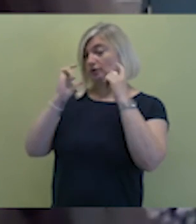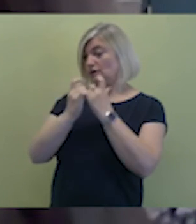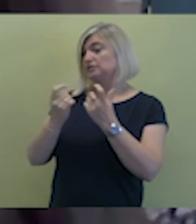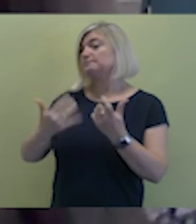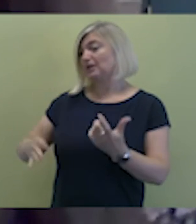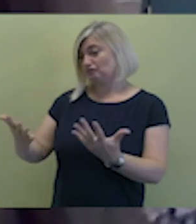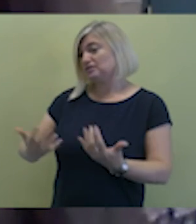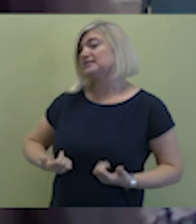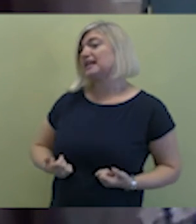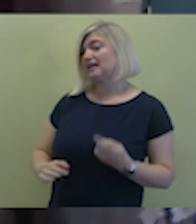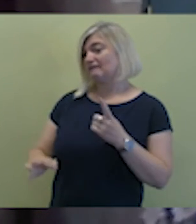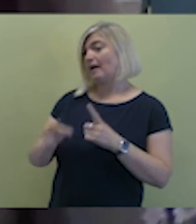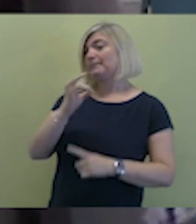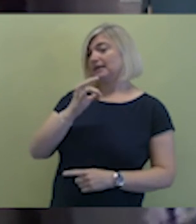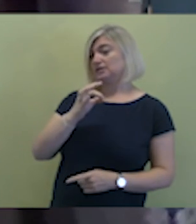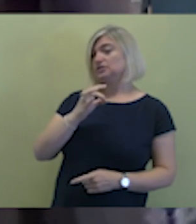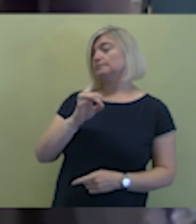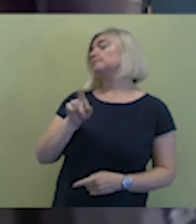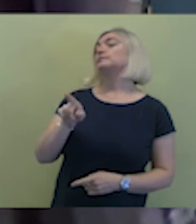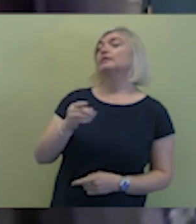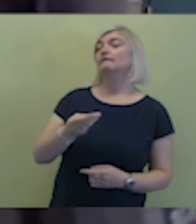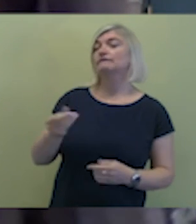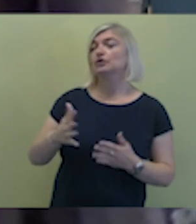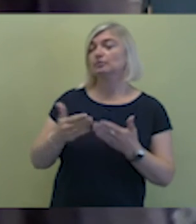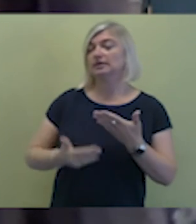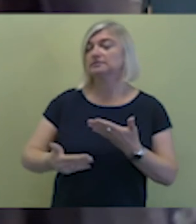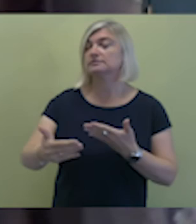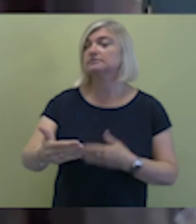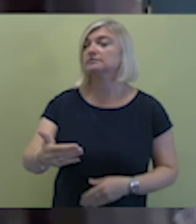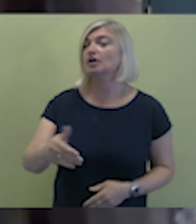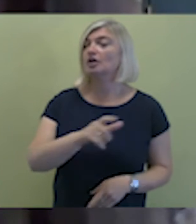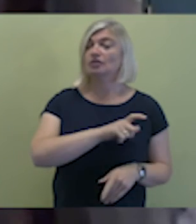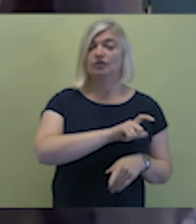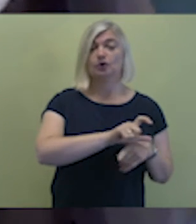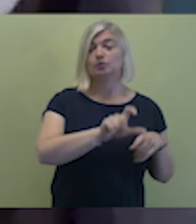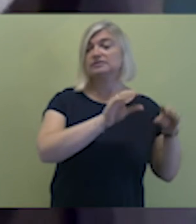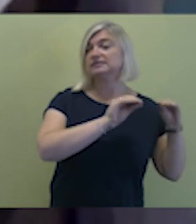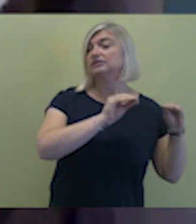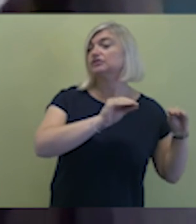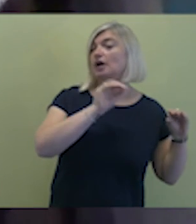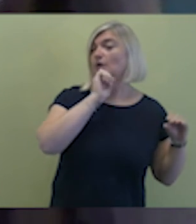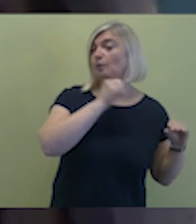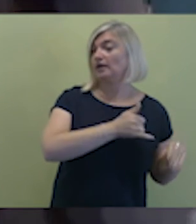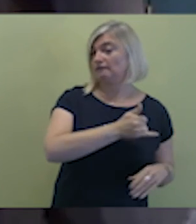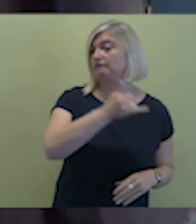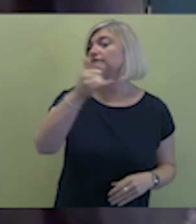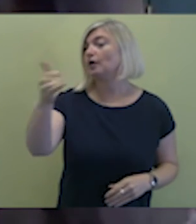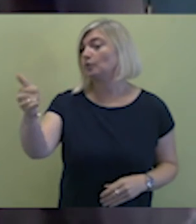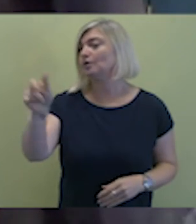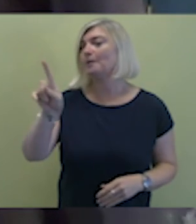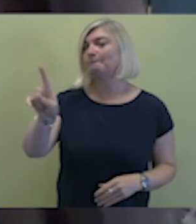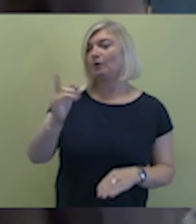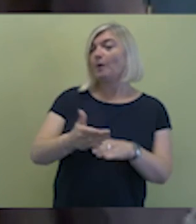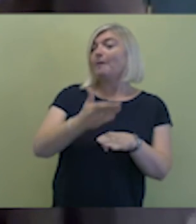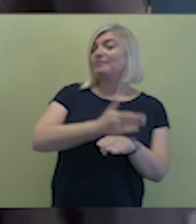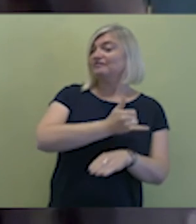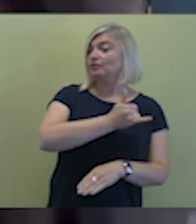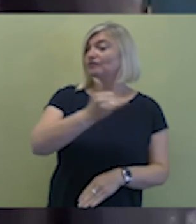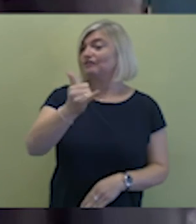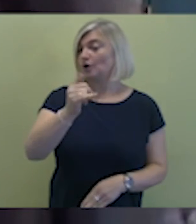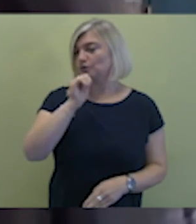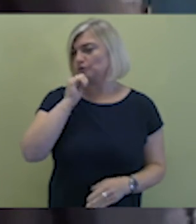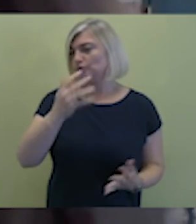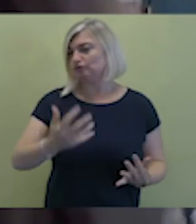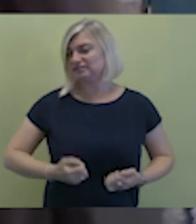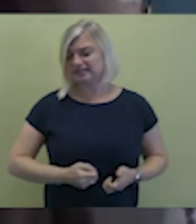your application, and over the next few weeks, you will be getting a phone call from the course tutor to discuss your application. You will receive